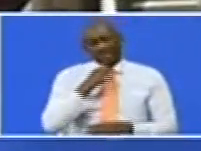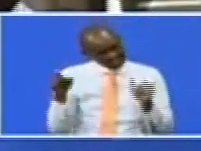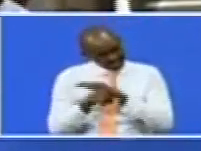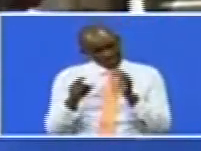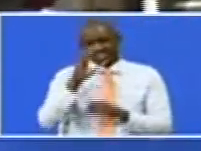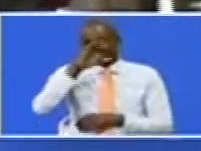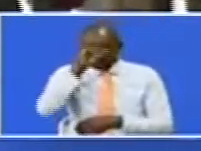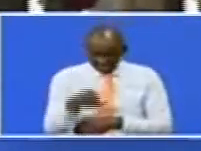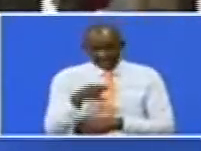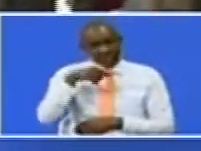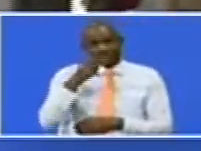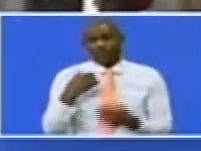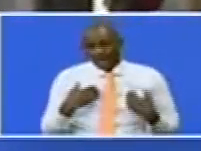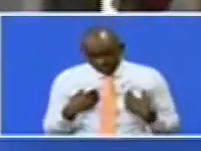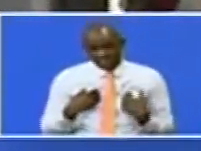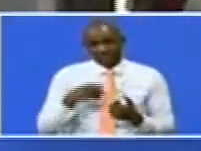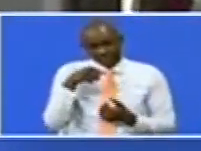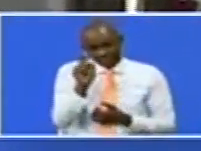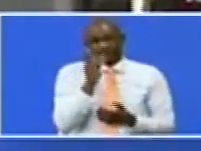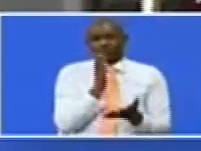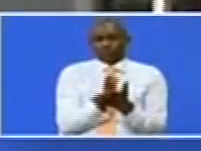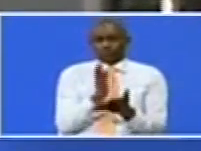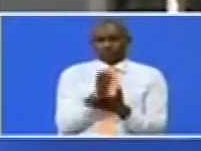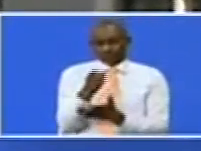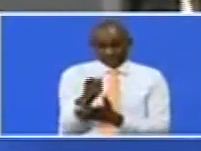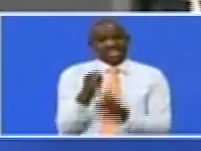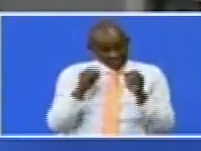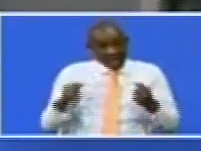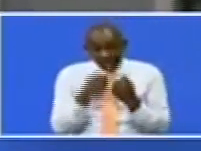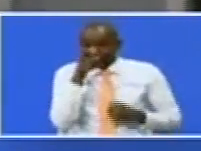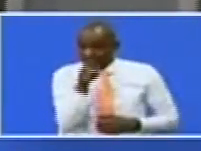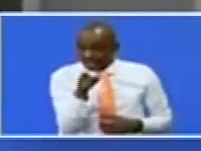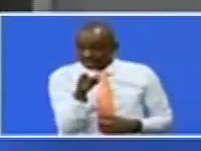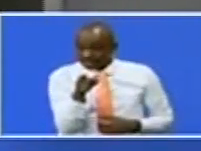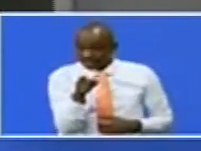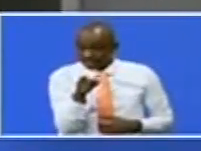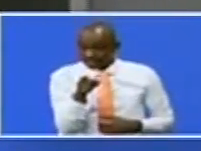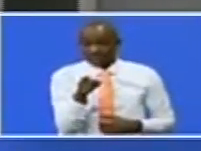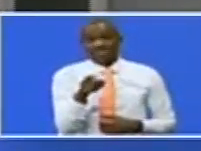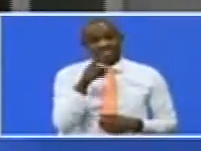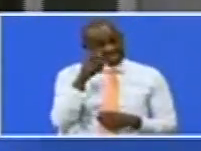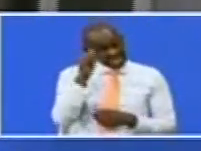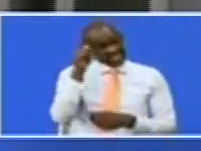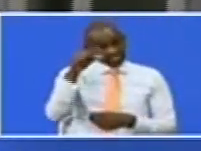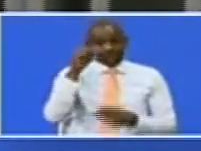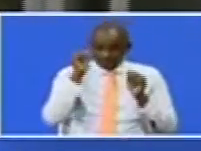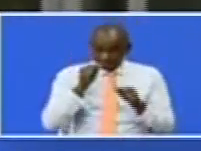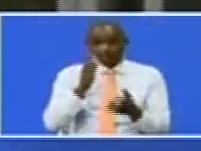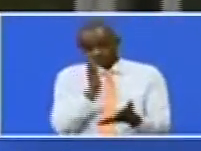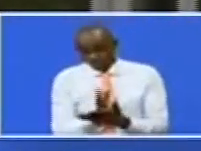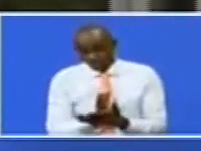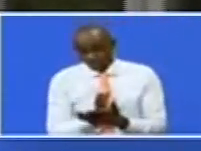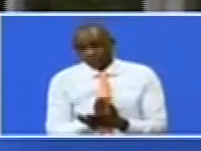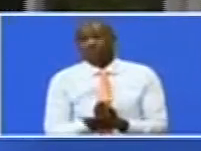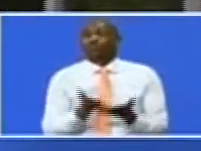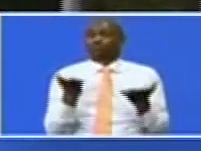Chief Justice to face charges of perjury should the allegations leveled against Attorney General Given Wigai be found to be untrue. The Court